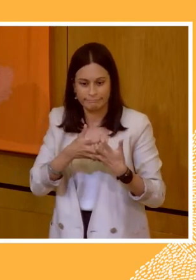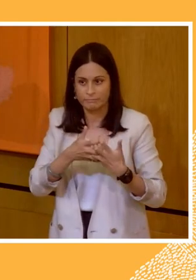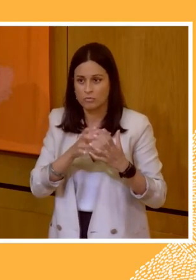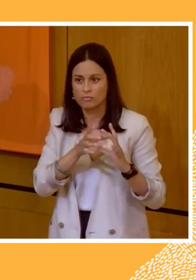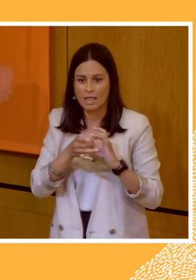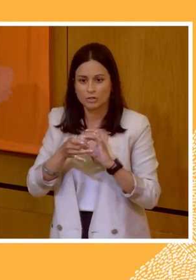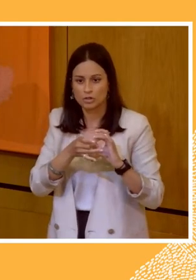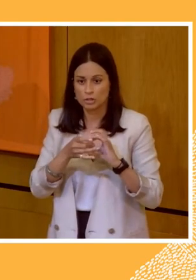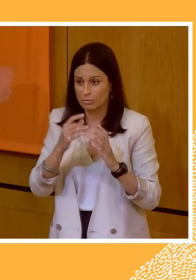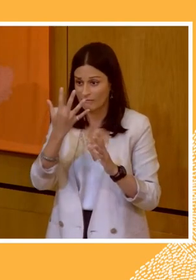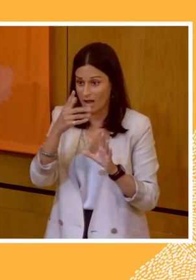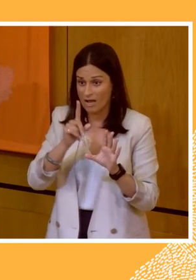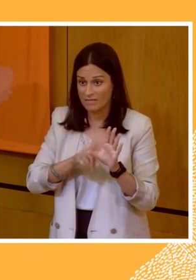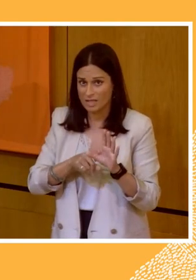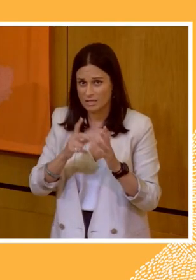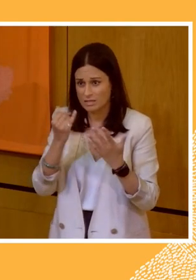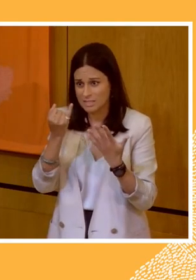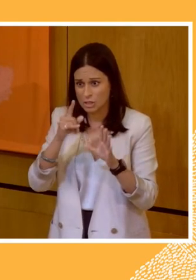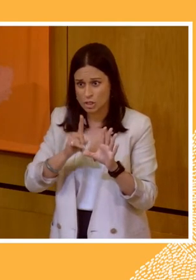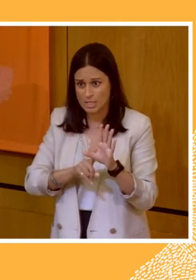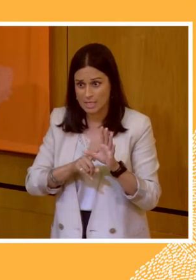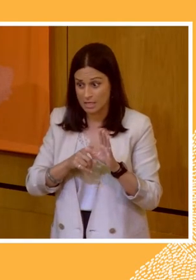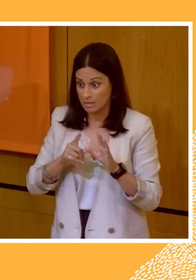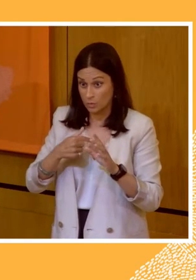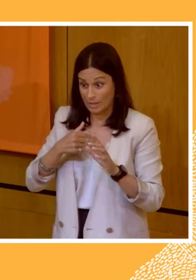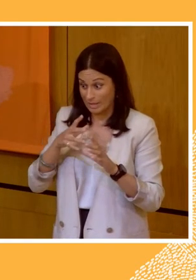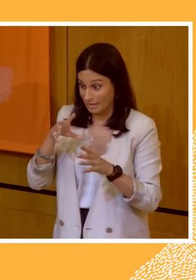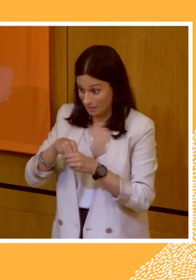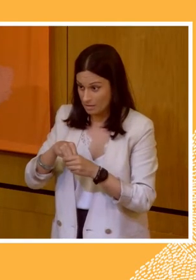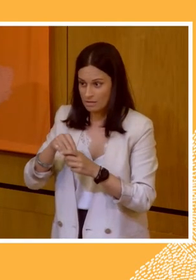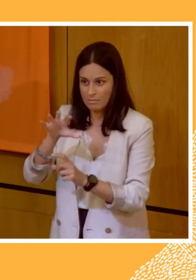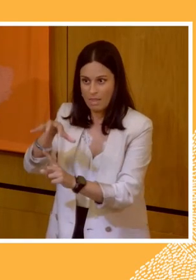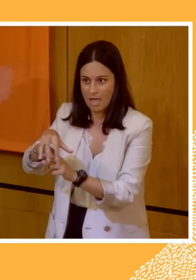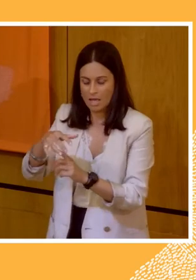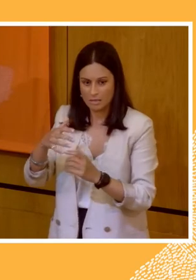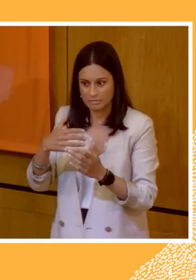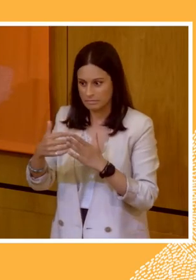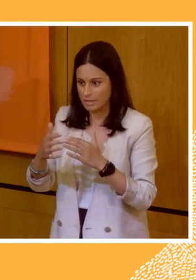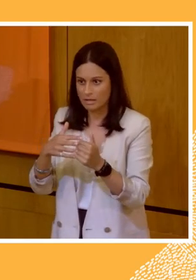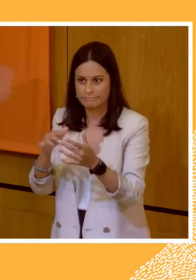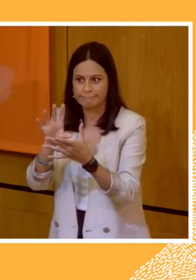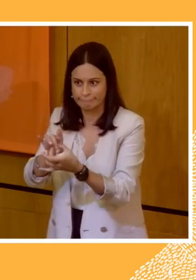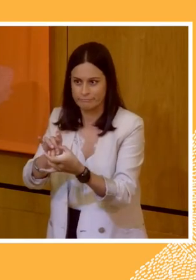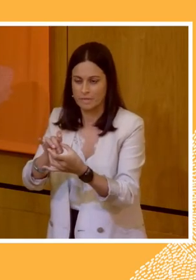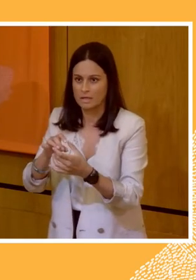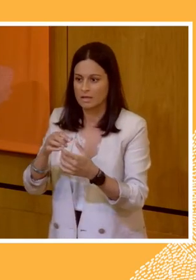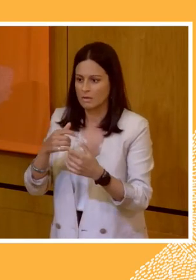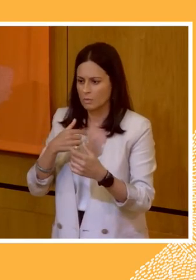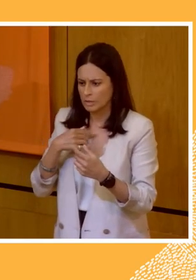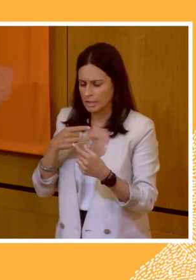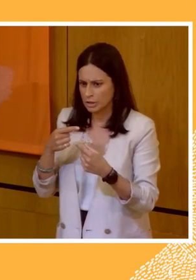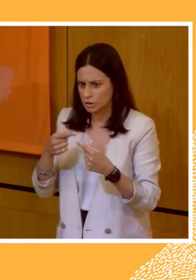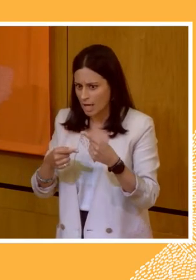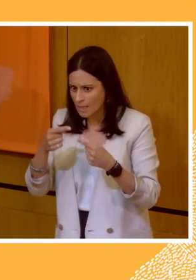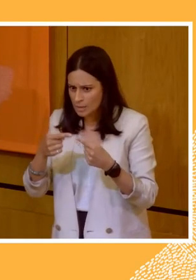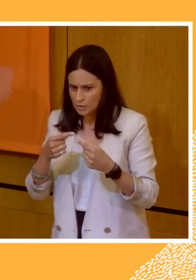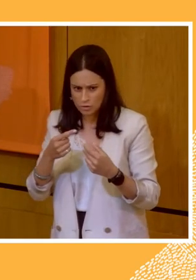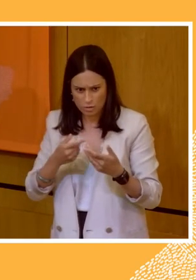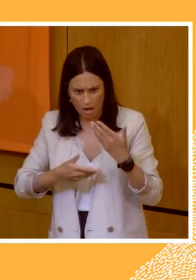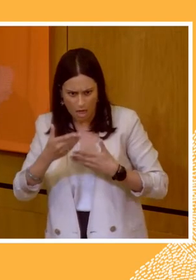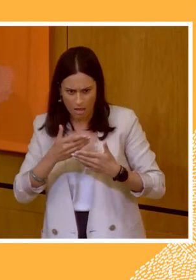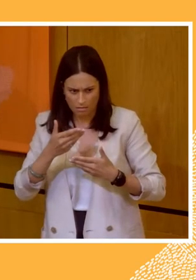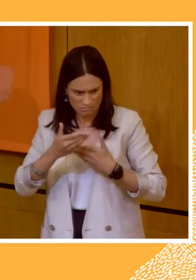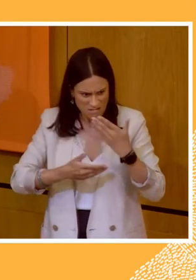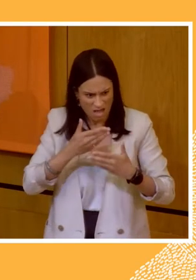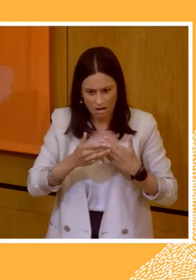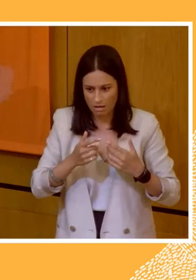over 5 years of 6 years of being in that place now. We challenge each other. We've had farmers who